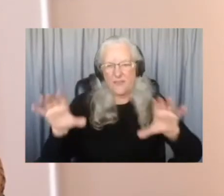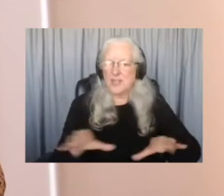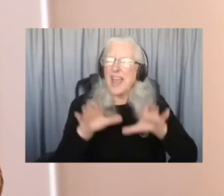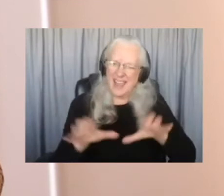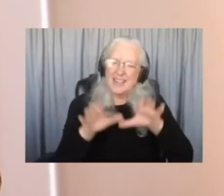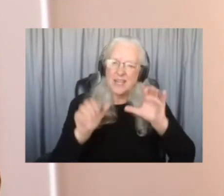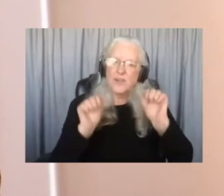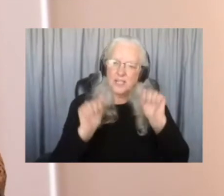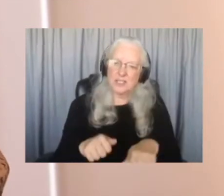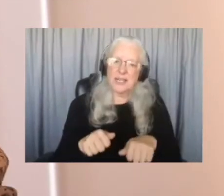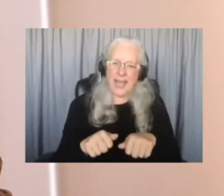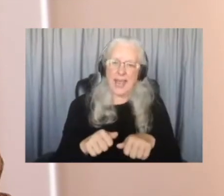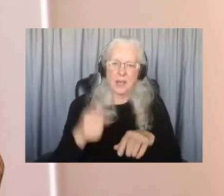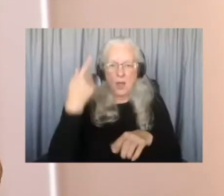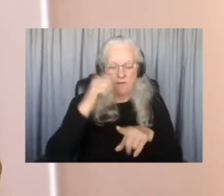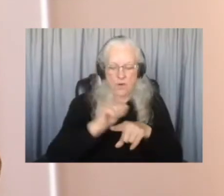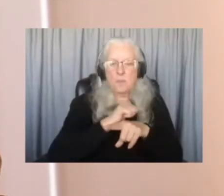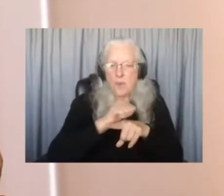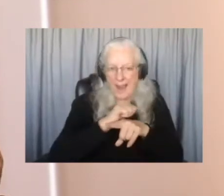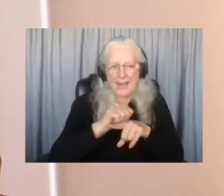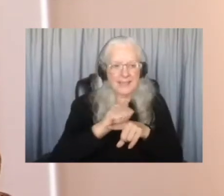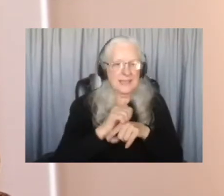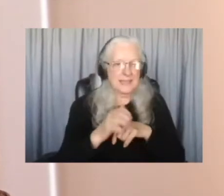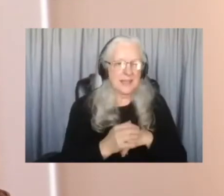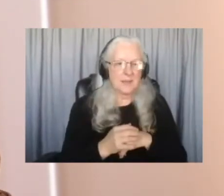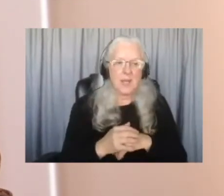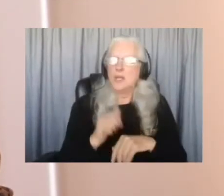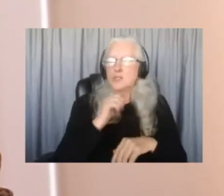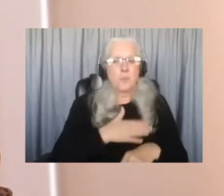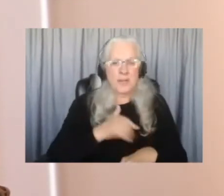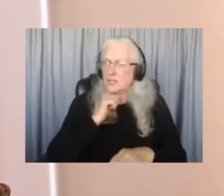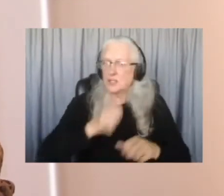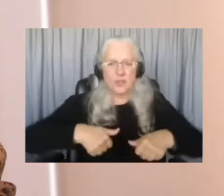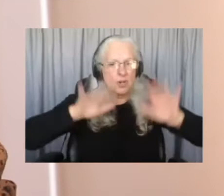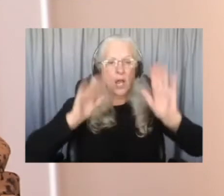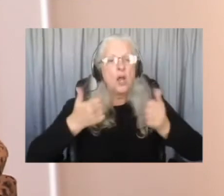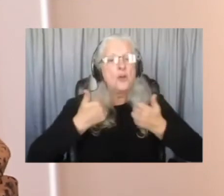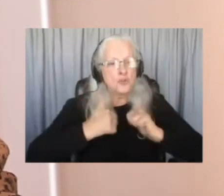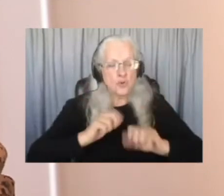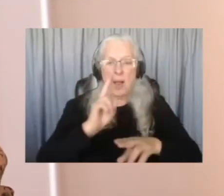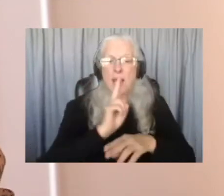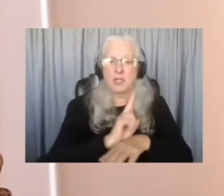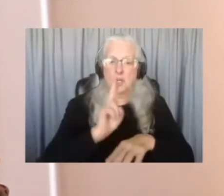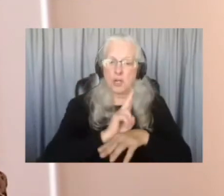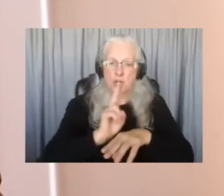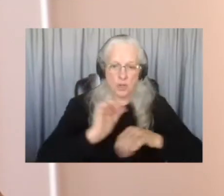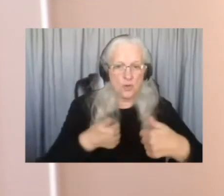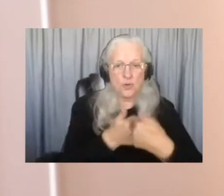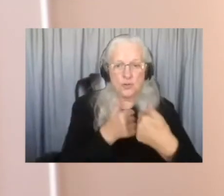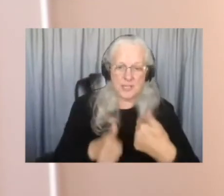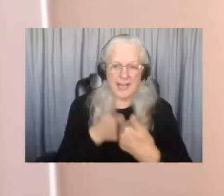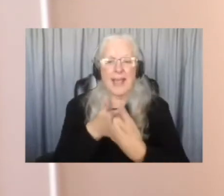answers. So don't give up. Try to use games. Try to get your teacher or